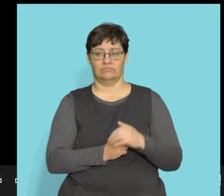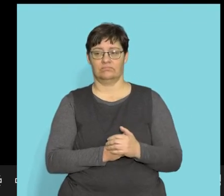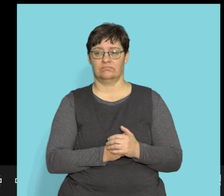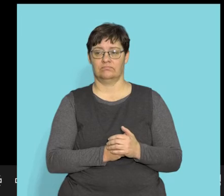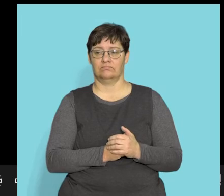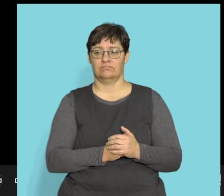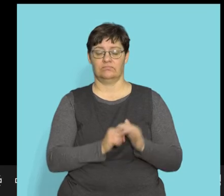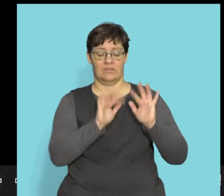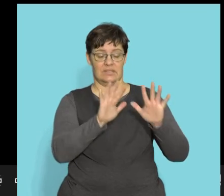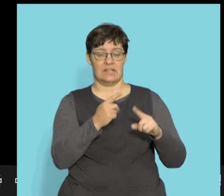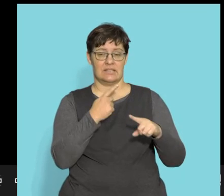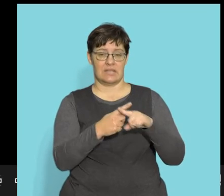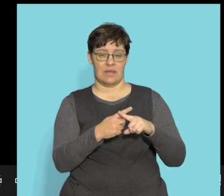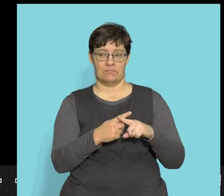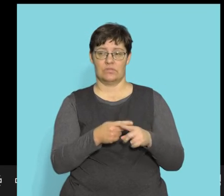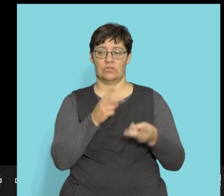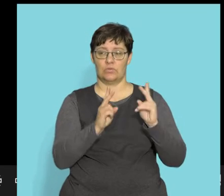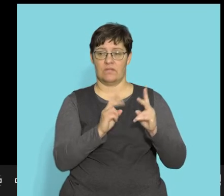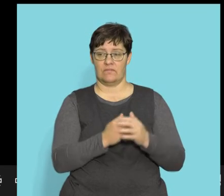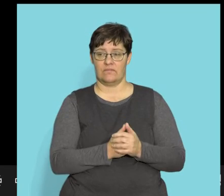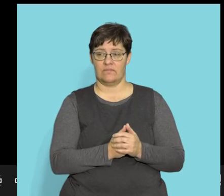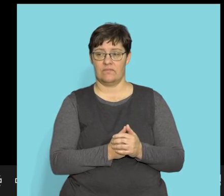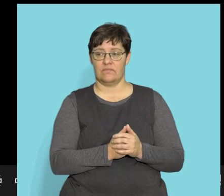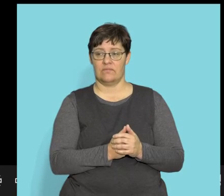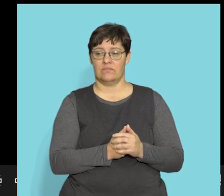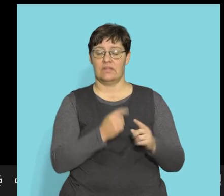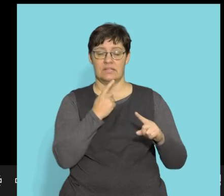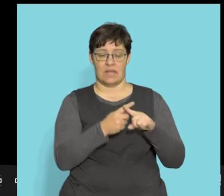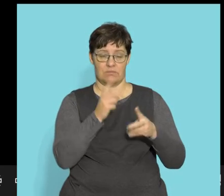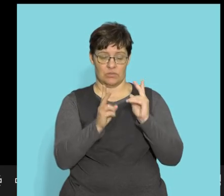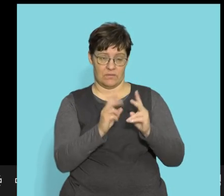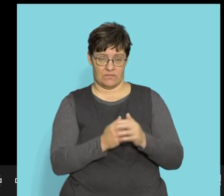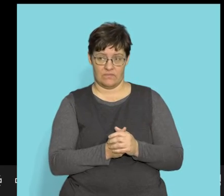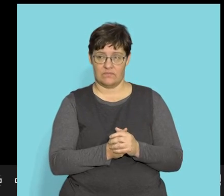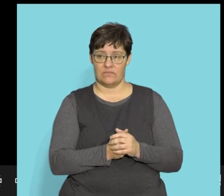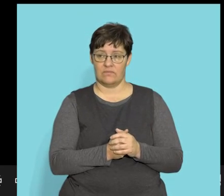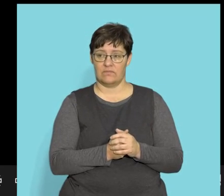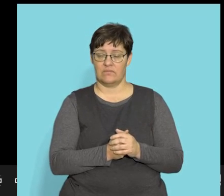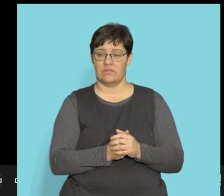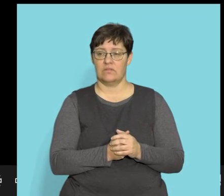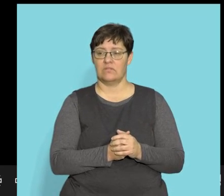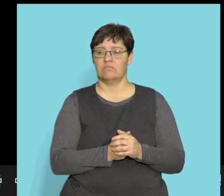multiplied by 10 times 12 times 12.